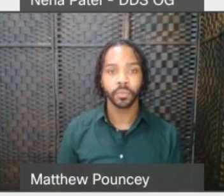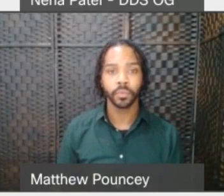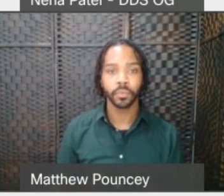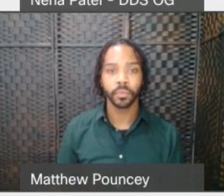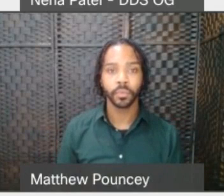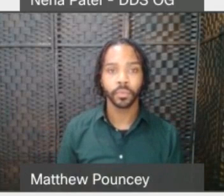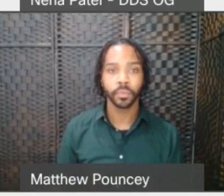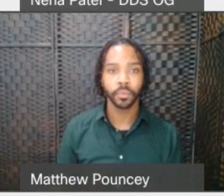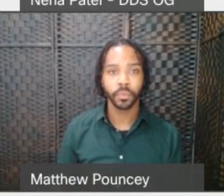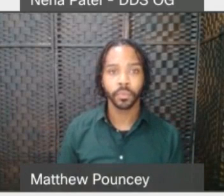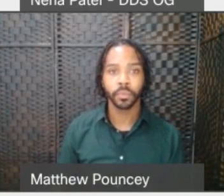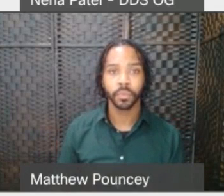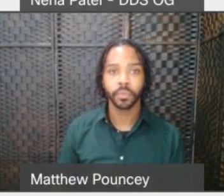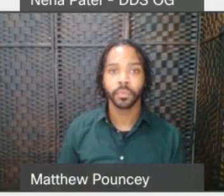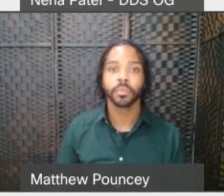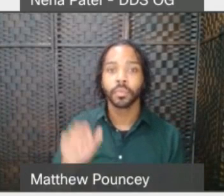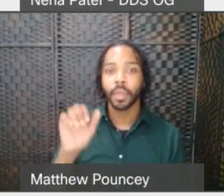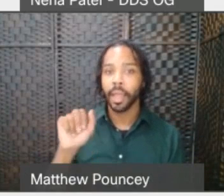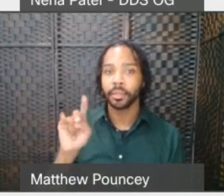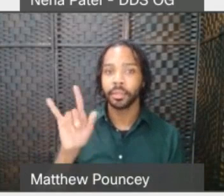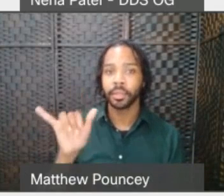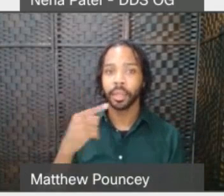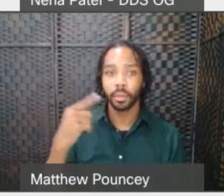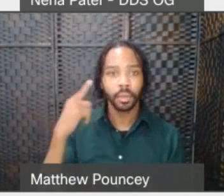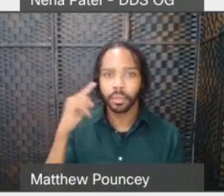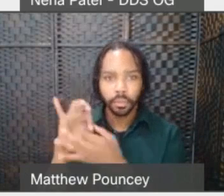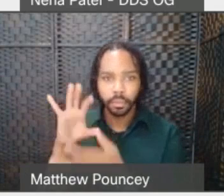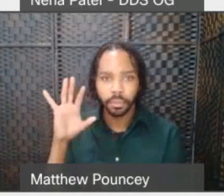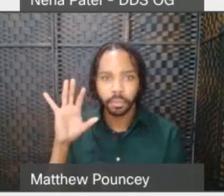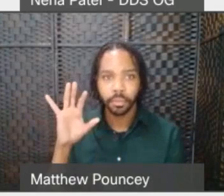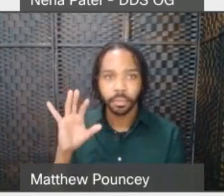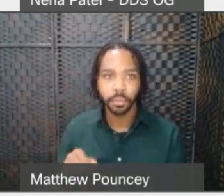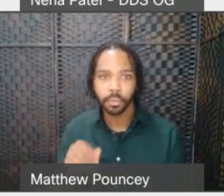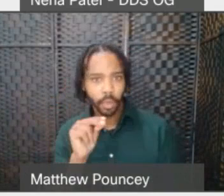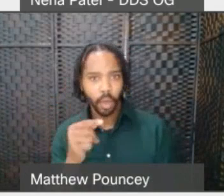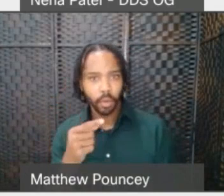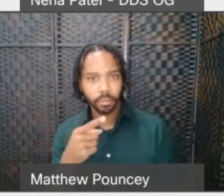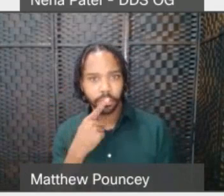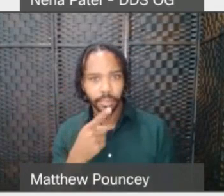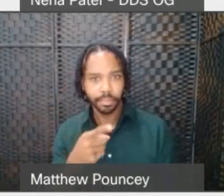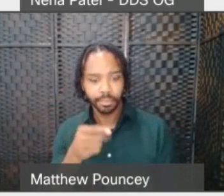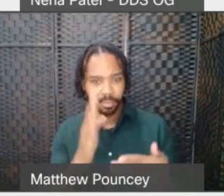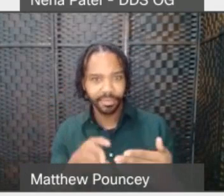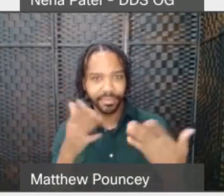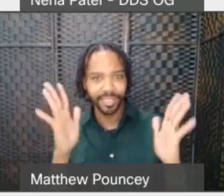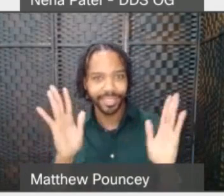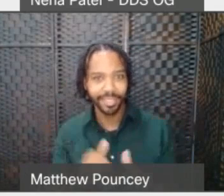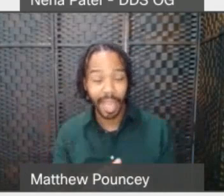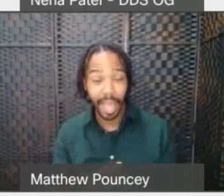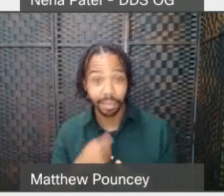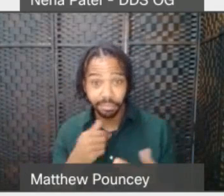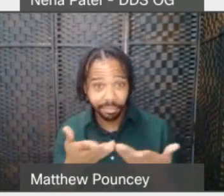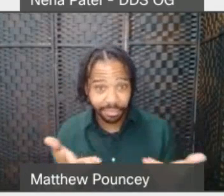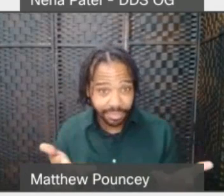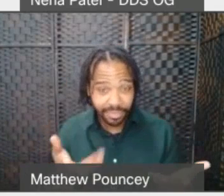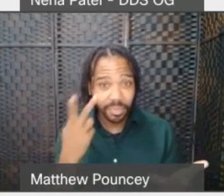We just lost you, Charlie. No, that was the end of the question. You're allowed to work. That was why I was seeing if anybody had a follow-up, because